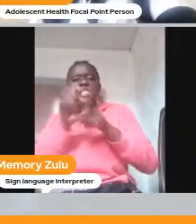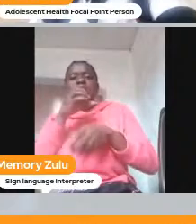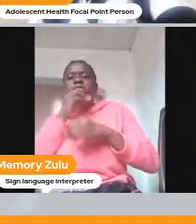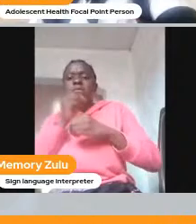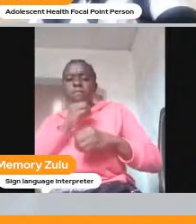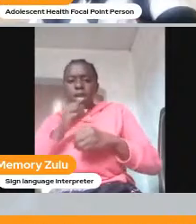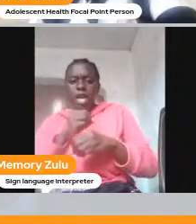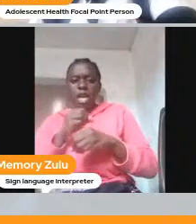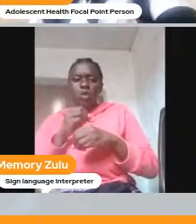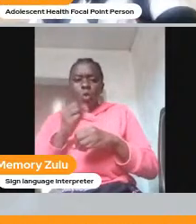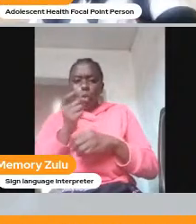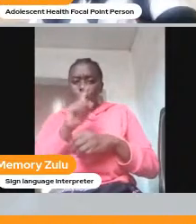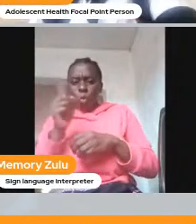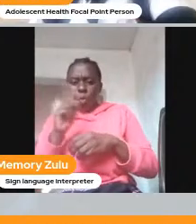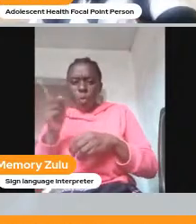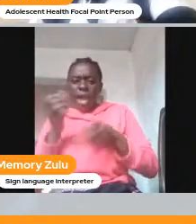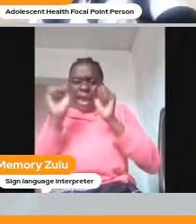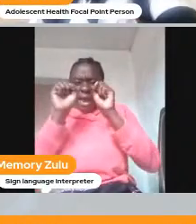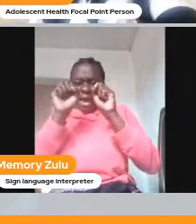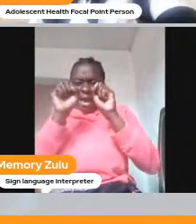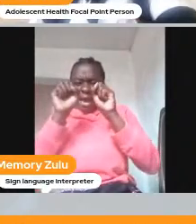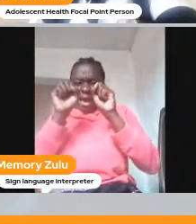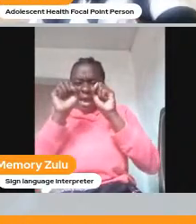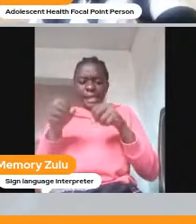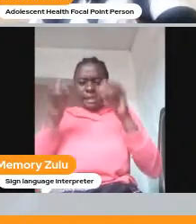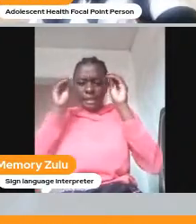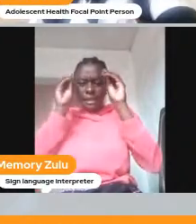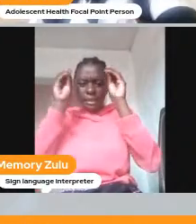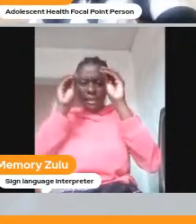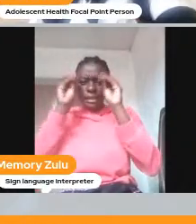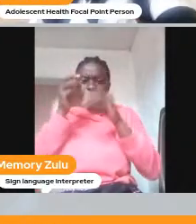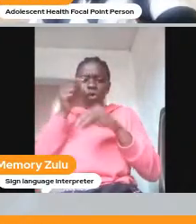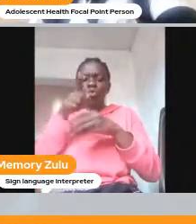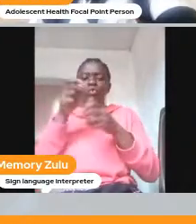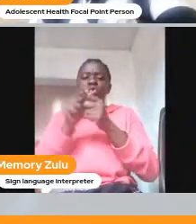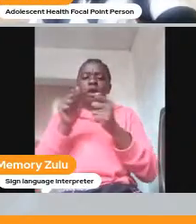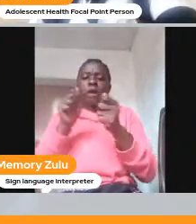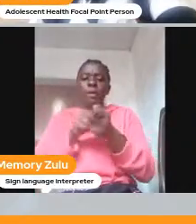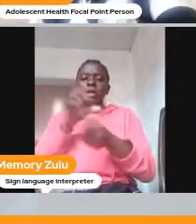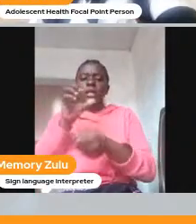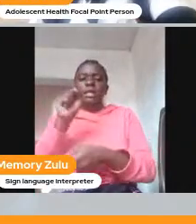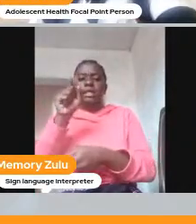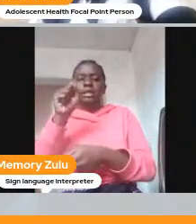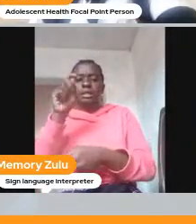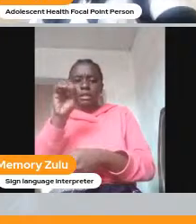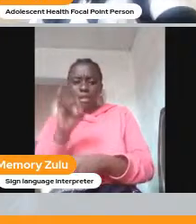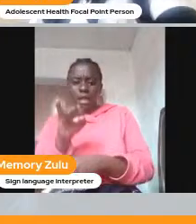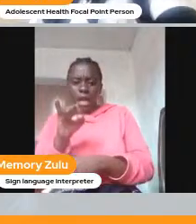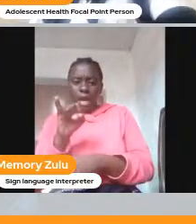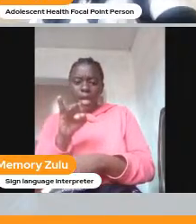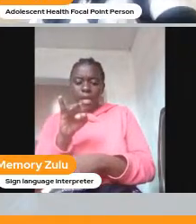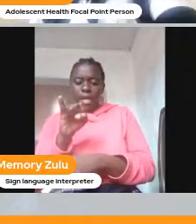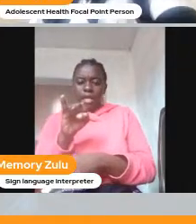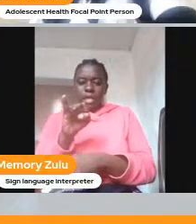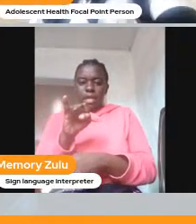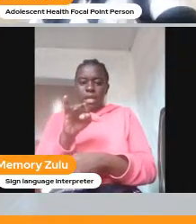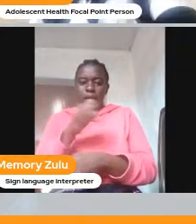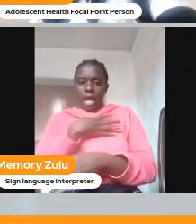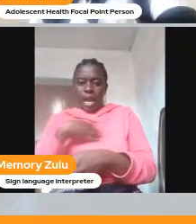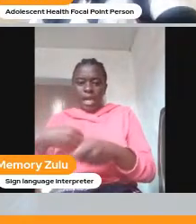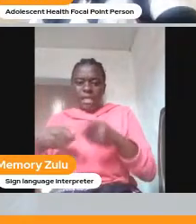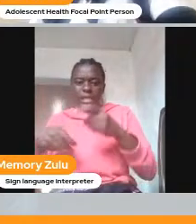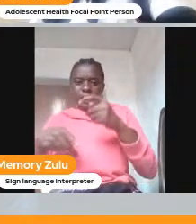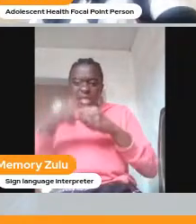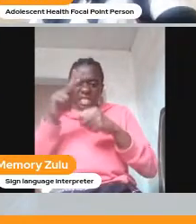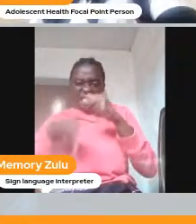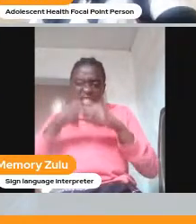this adult nurse or maybe provider. You can still talk to your peer educator. Those are trained. You're